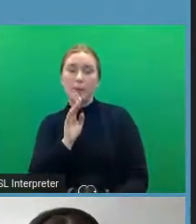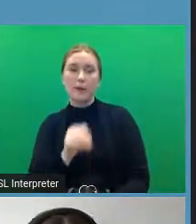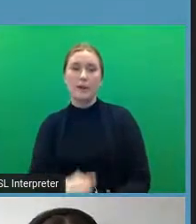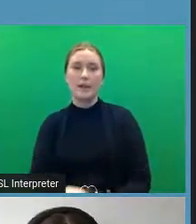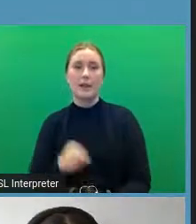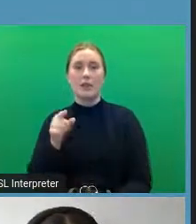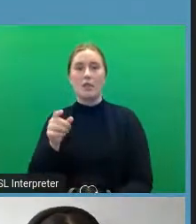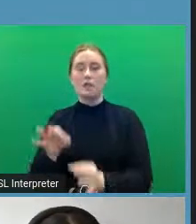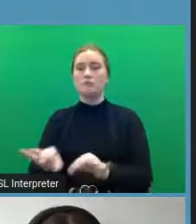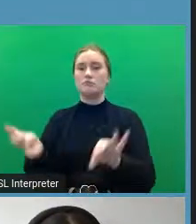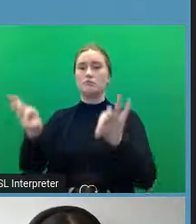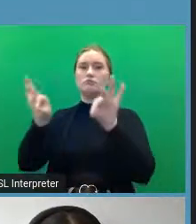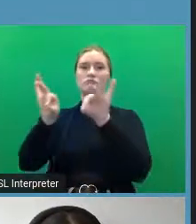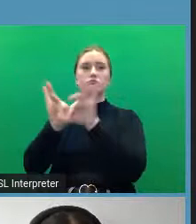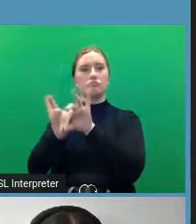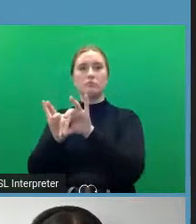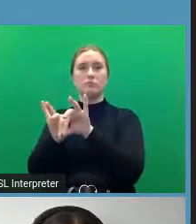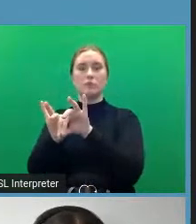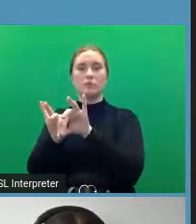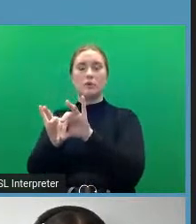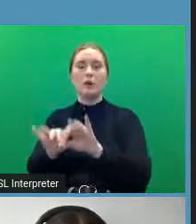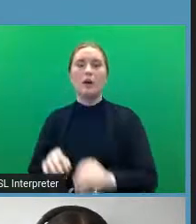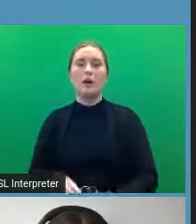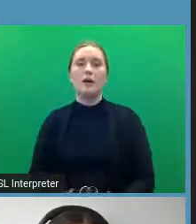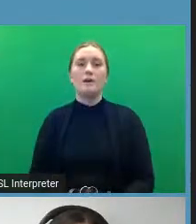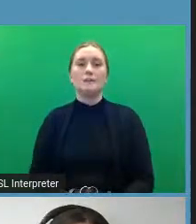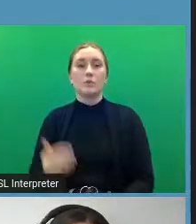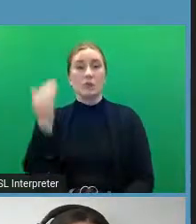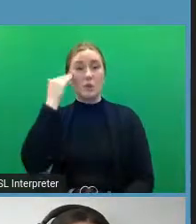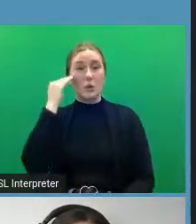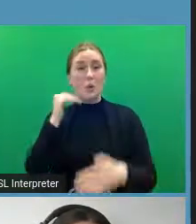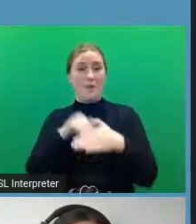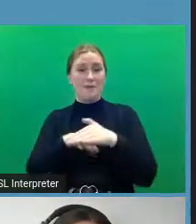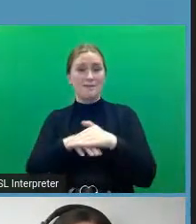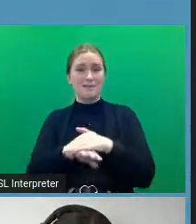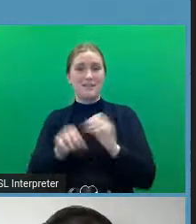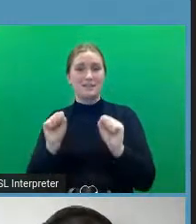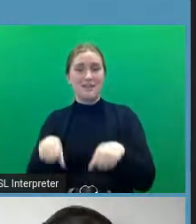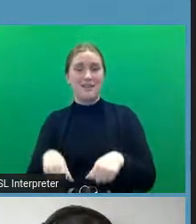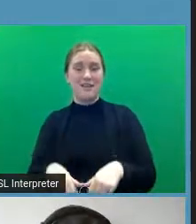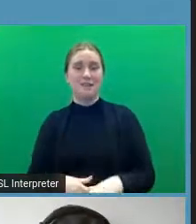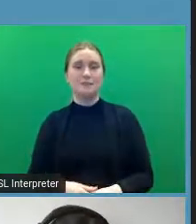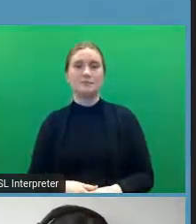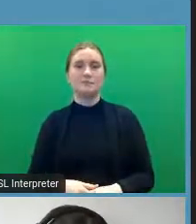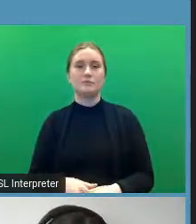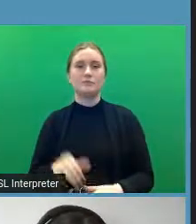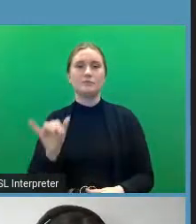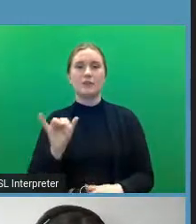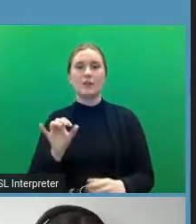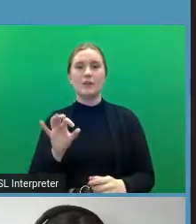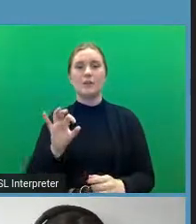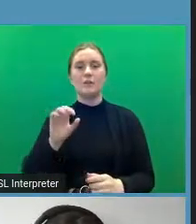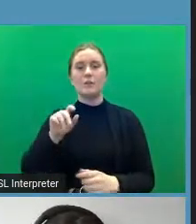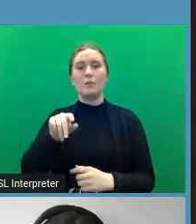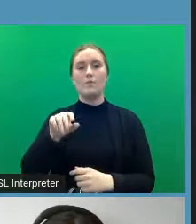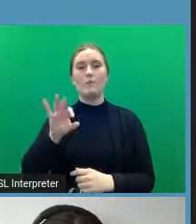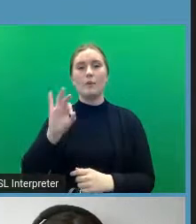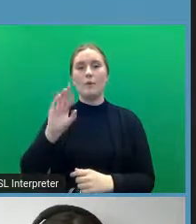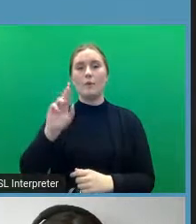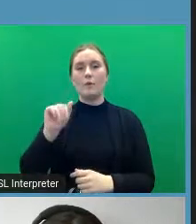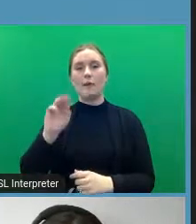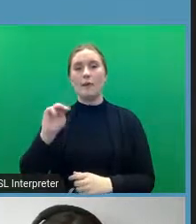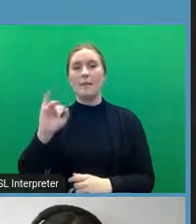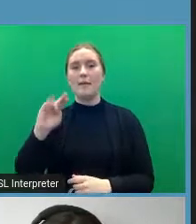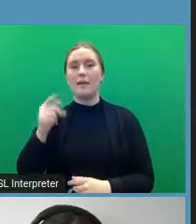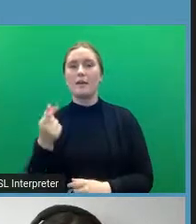big part of being able to access this content. And then framing. You noticed